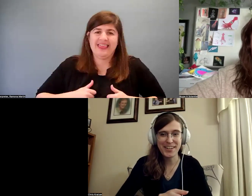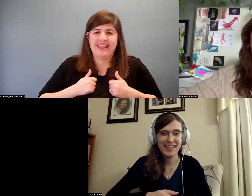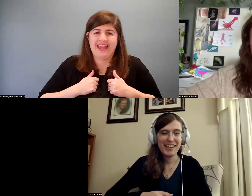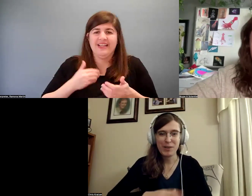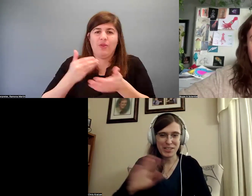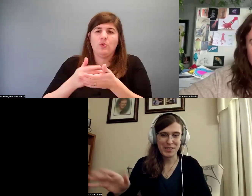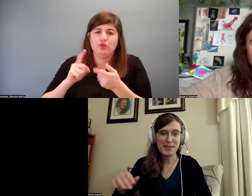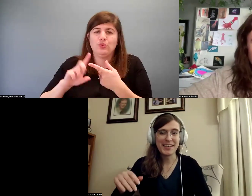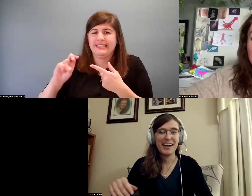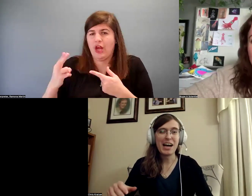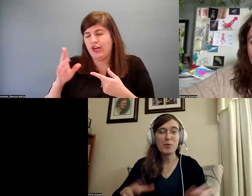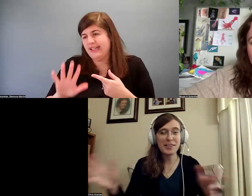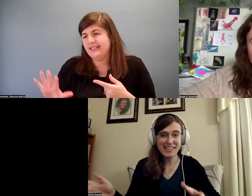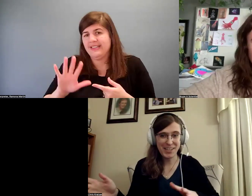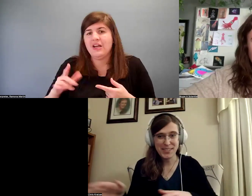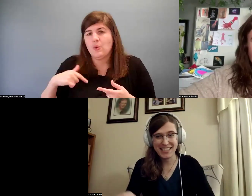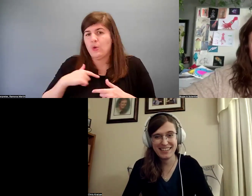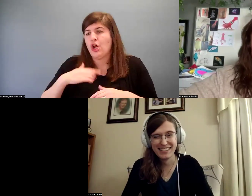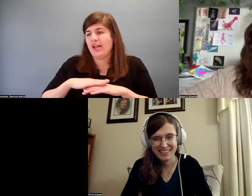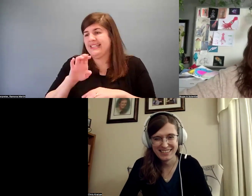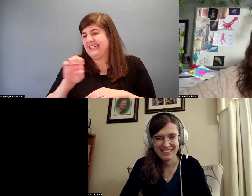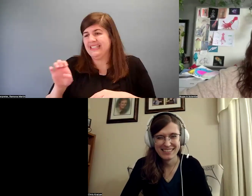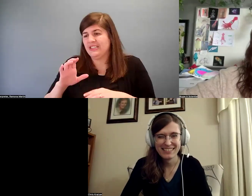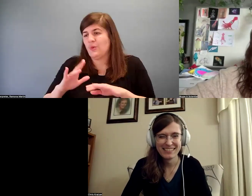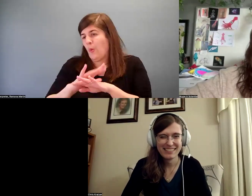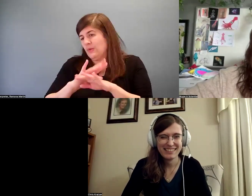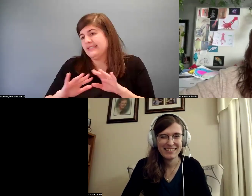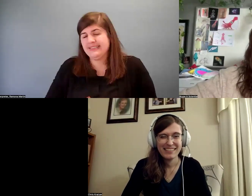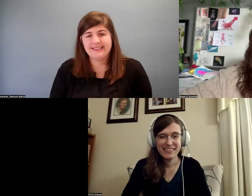to Sarah, Yeah. relatively speaking. Yeah. We're on the East Coast.